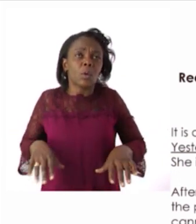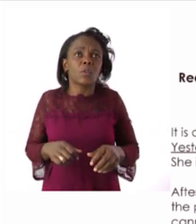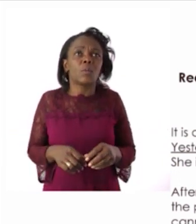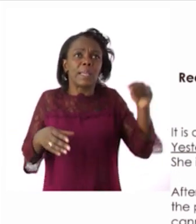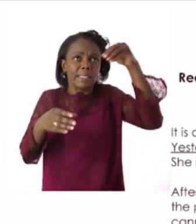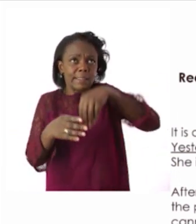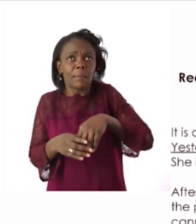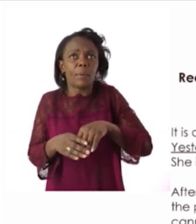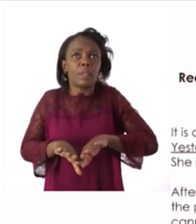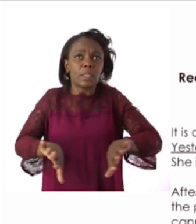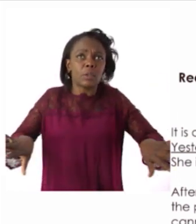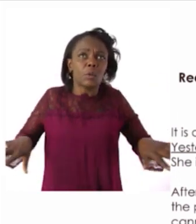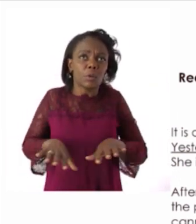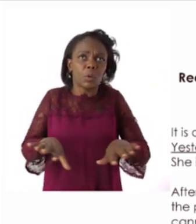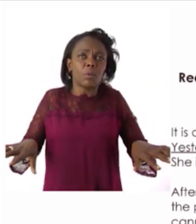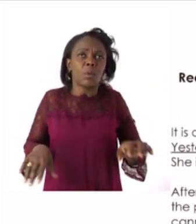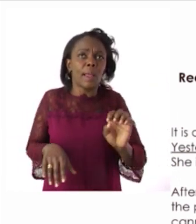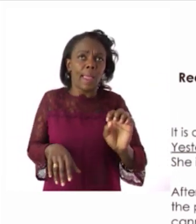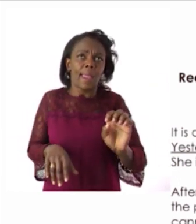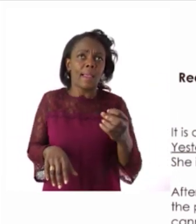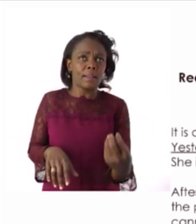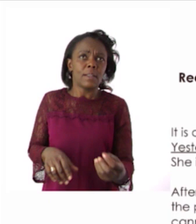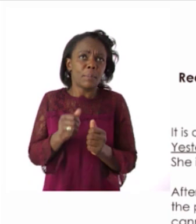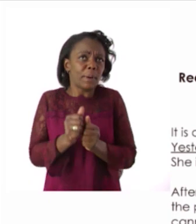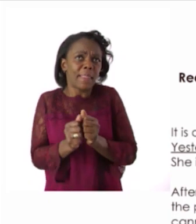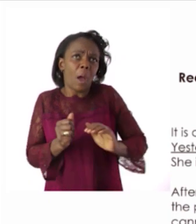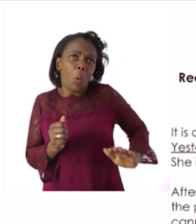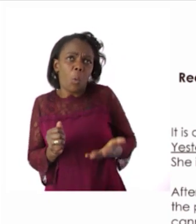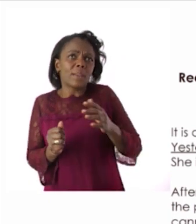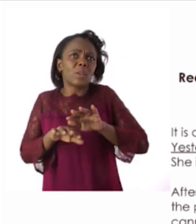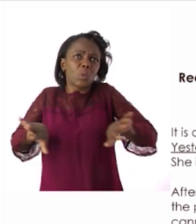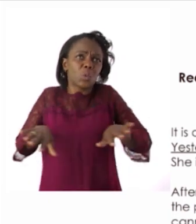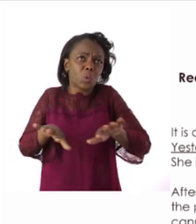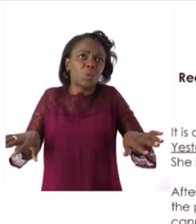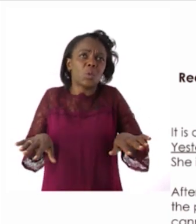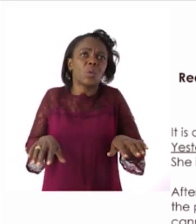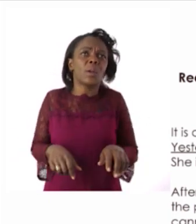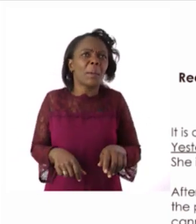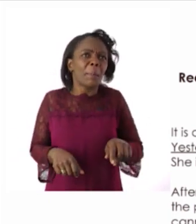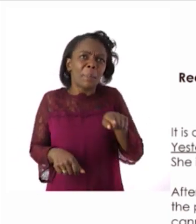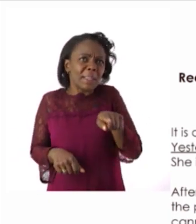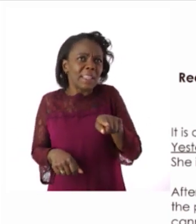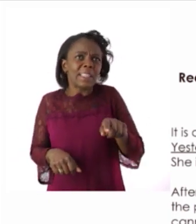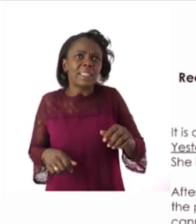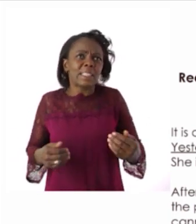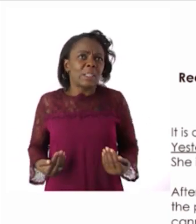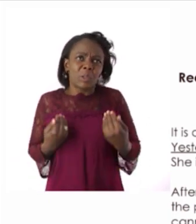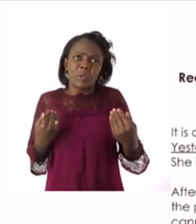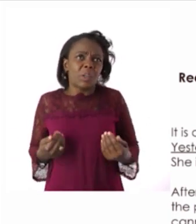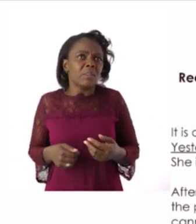nice food today. After lunch, Leto puts on her swimming costume and jumps into the